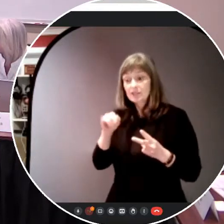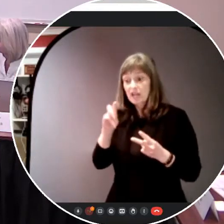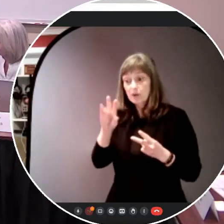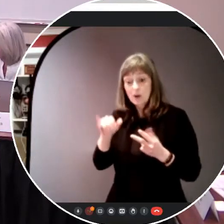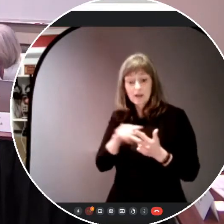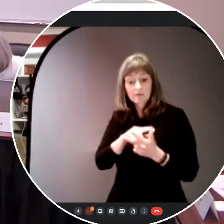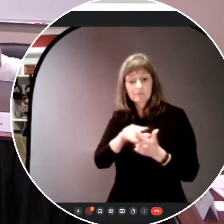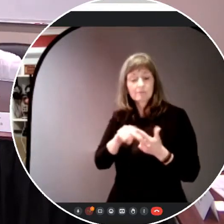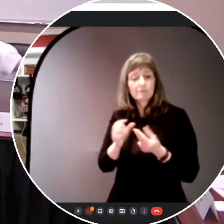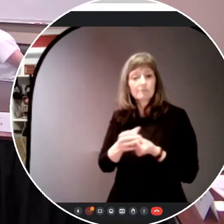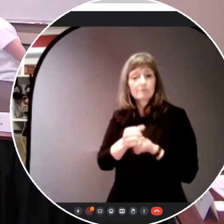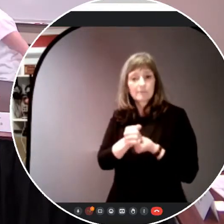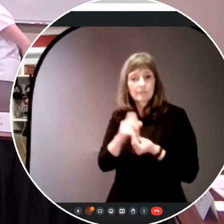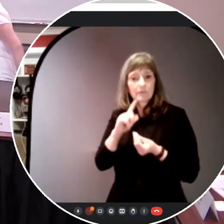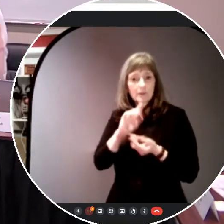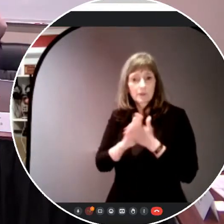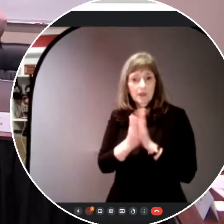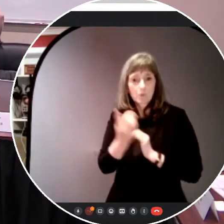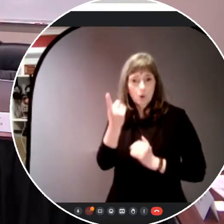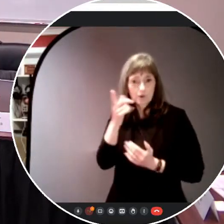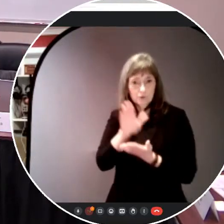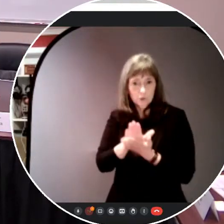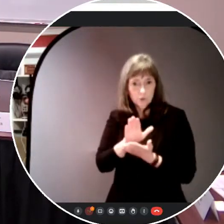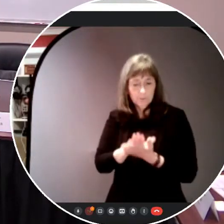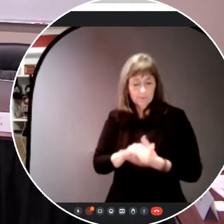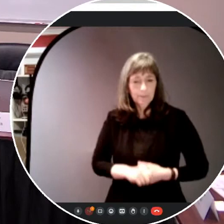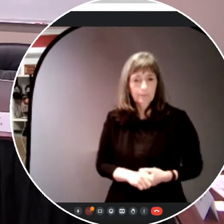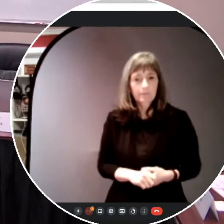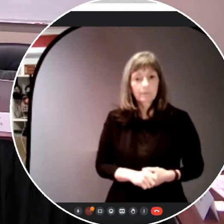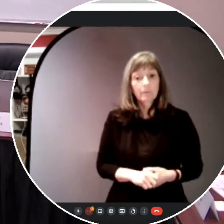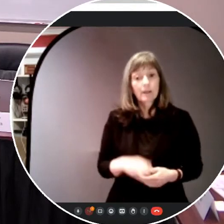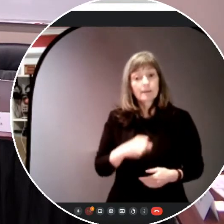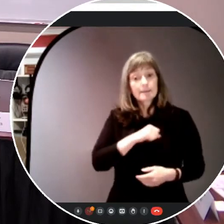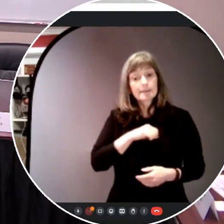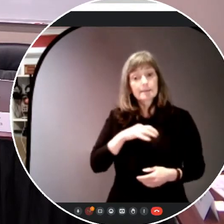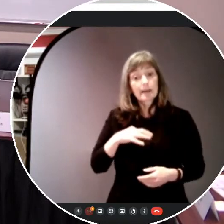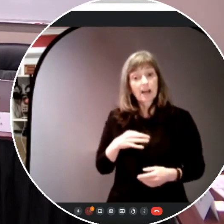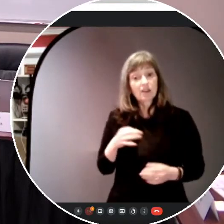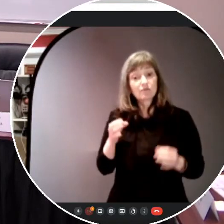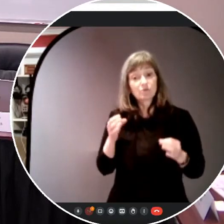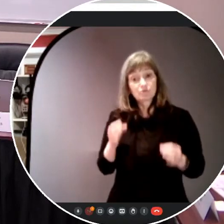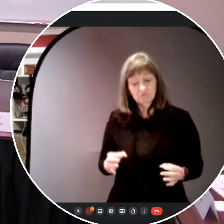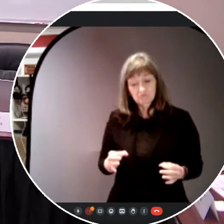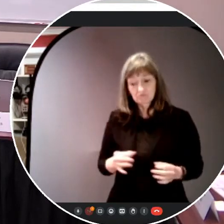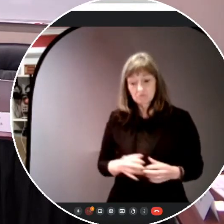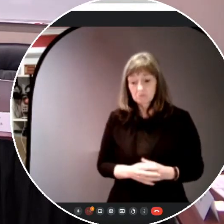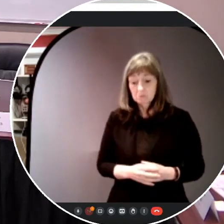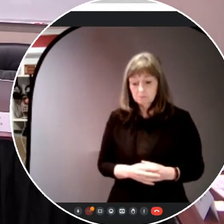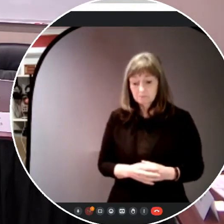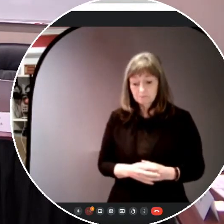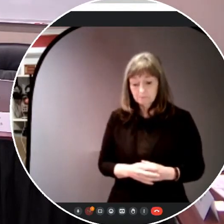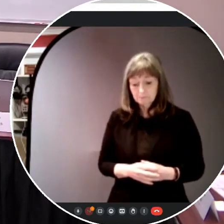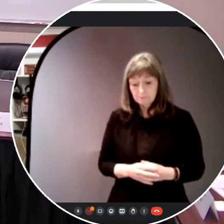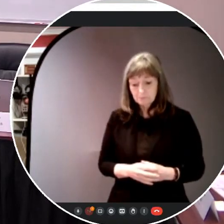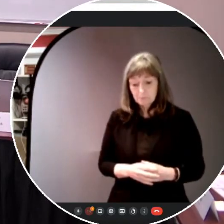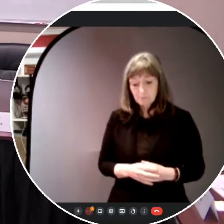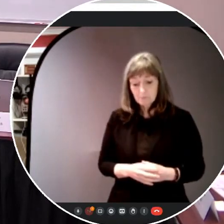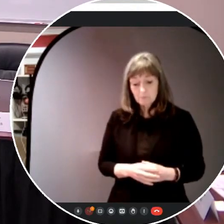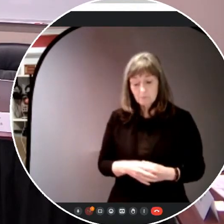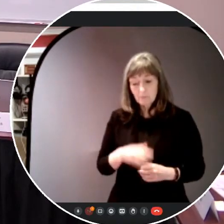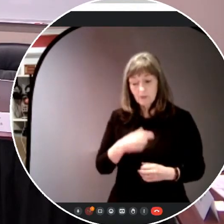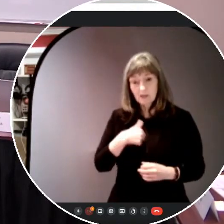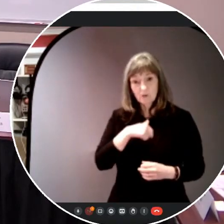school. And the staff decided to undertake our established policy